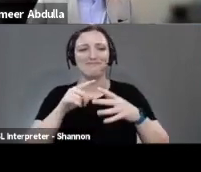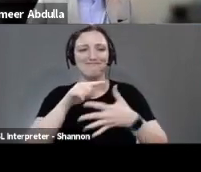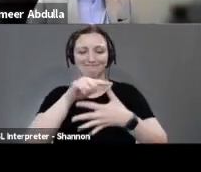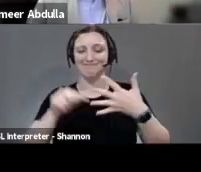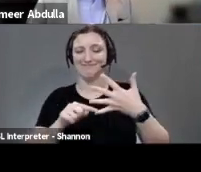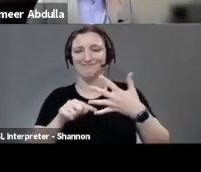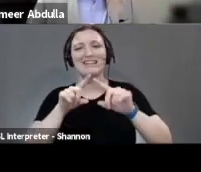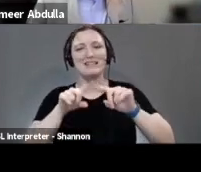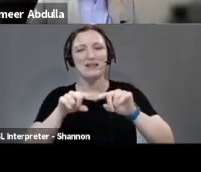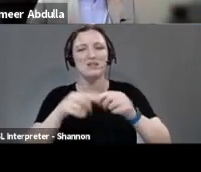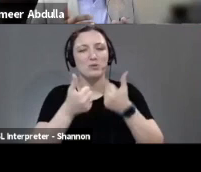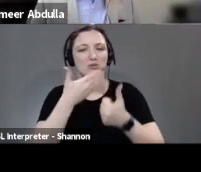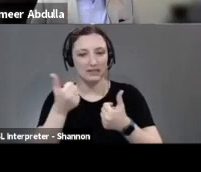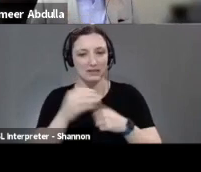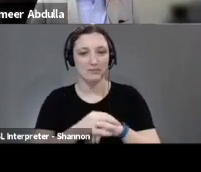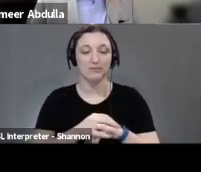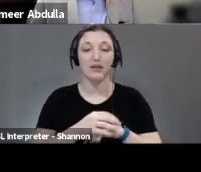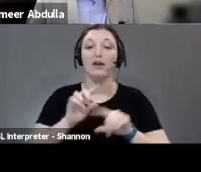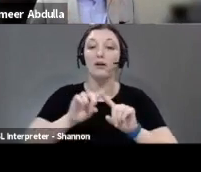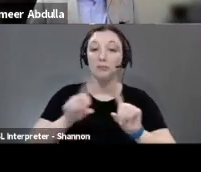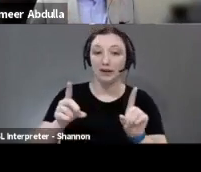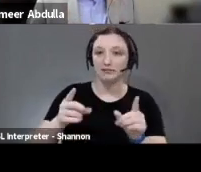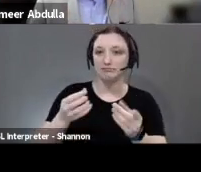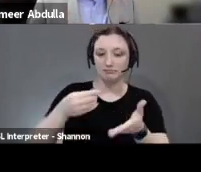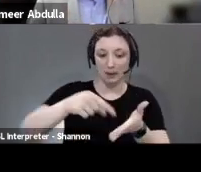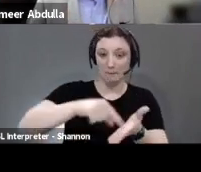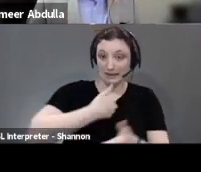But compensation is a multifaceted